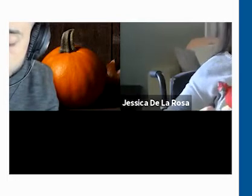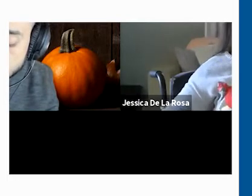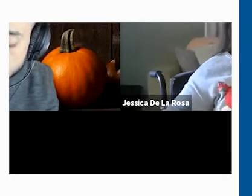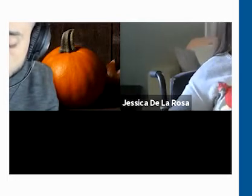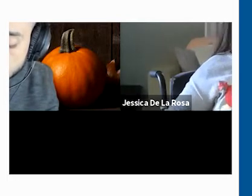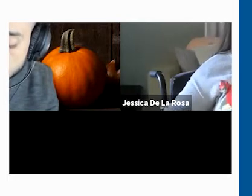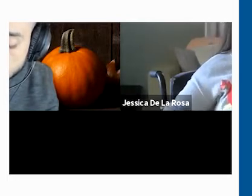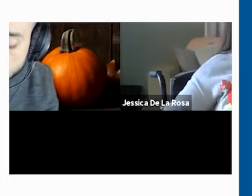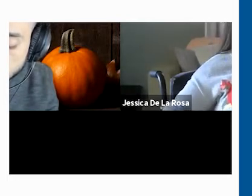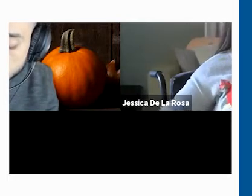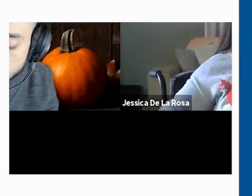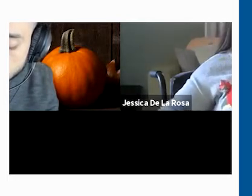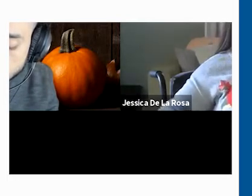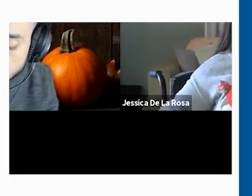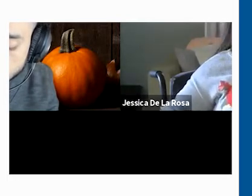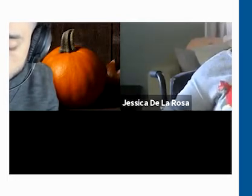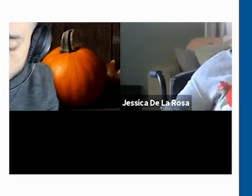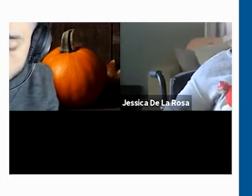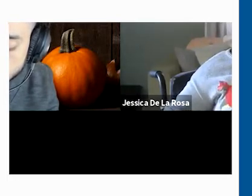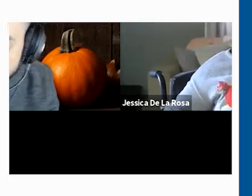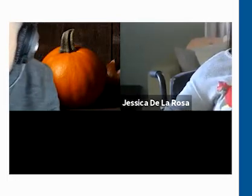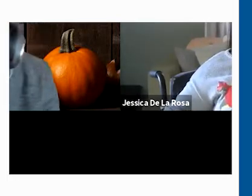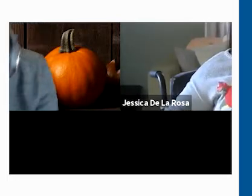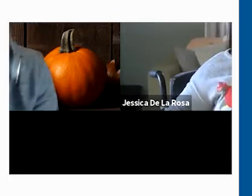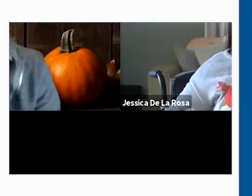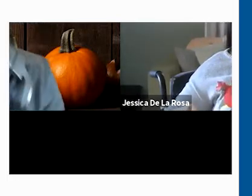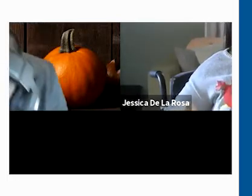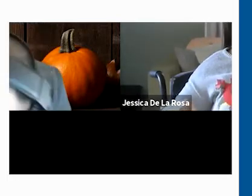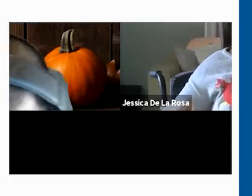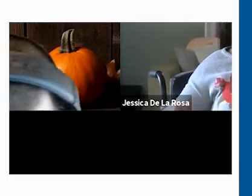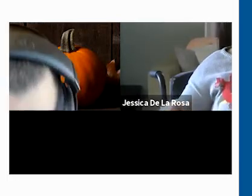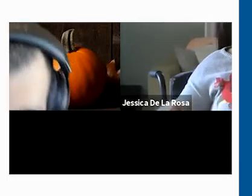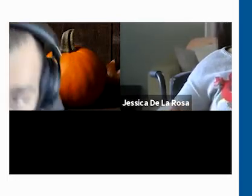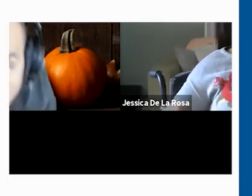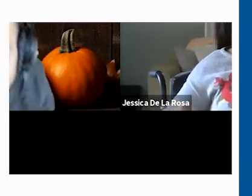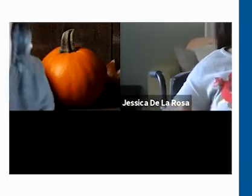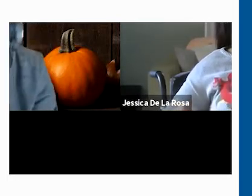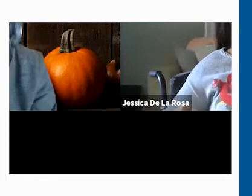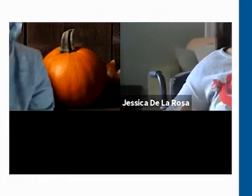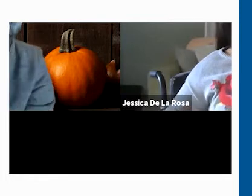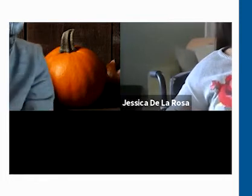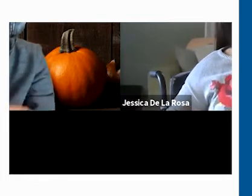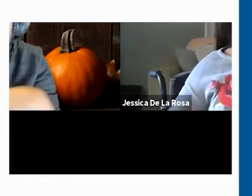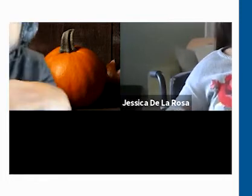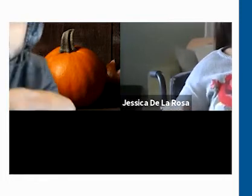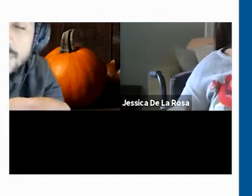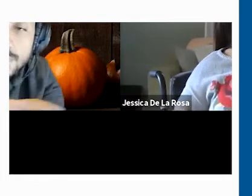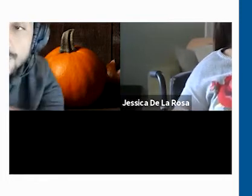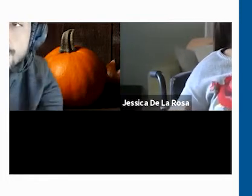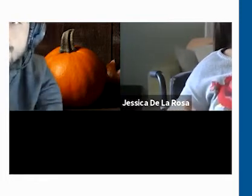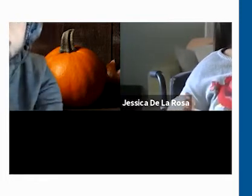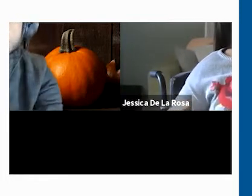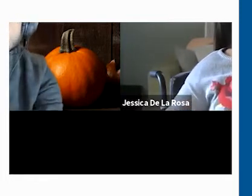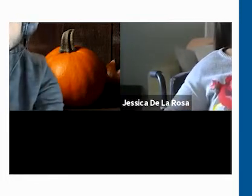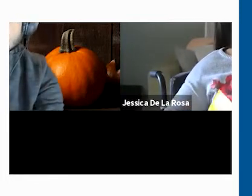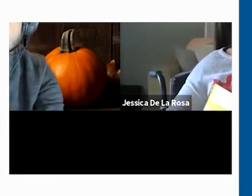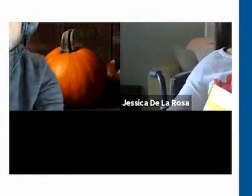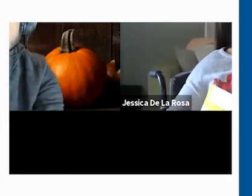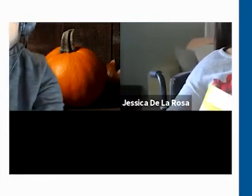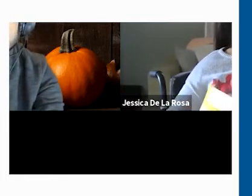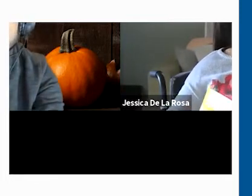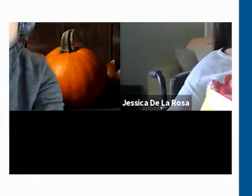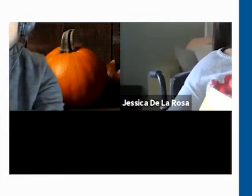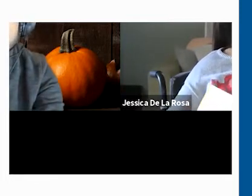those accommodations would be obviously requested, accepted. We would work with the individual. And if there are other incidents,